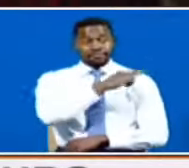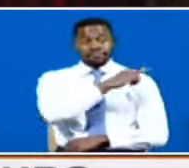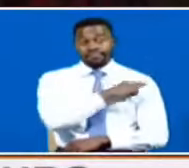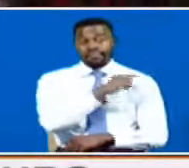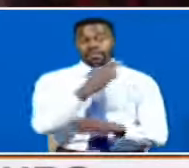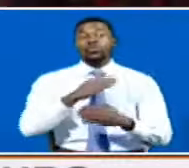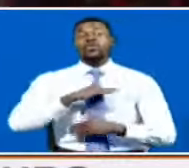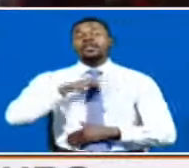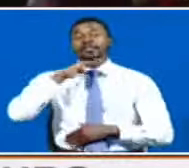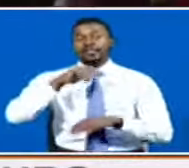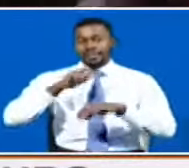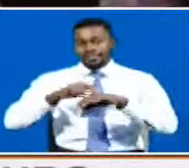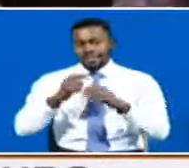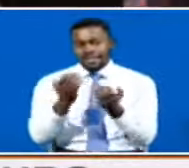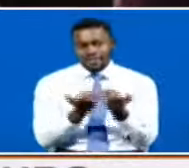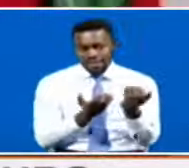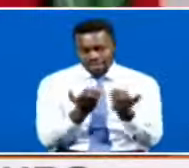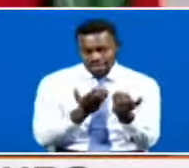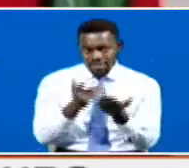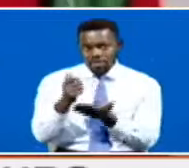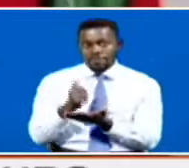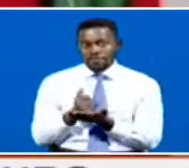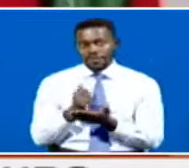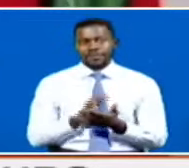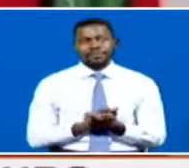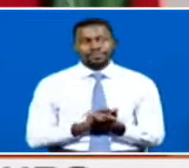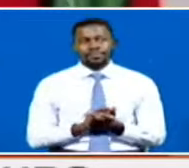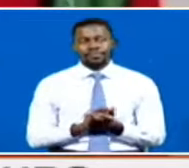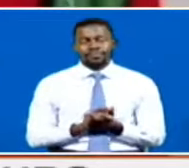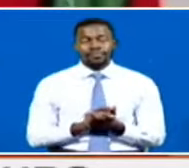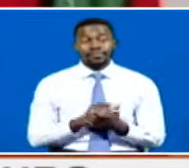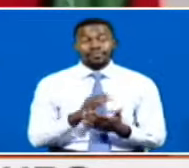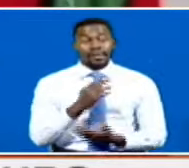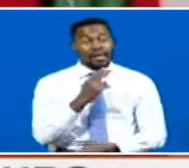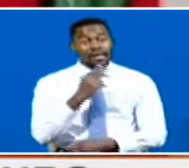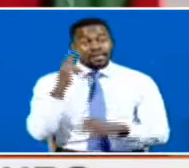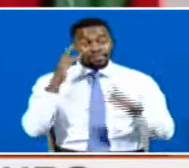life while in office. In my military life,